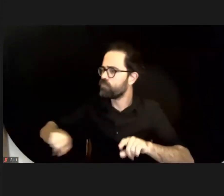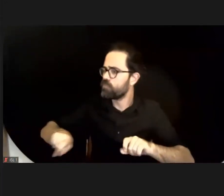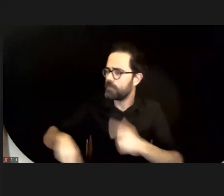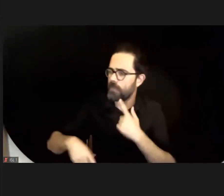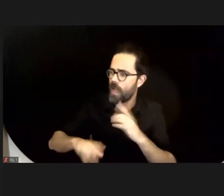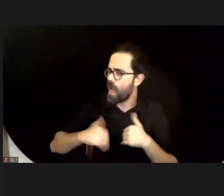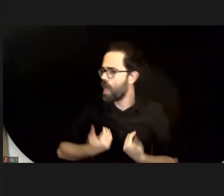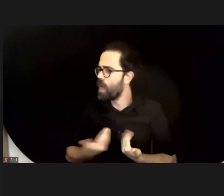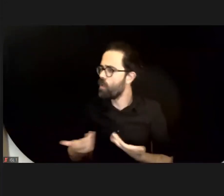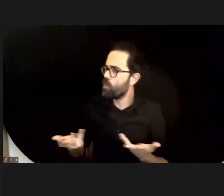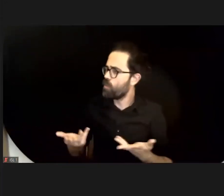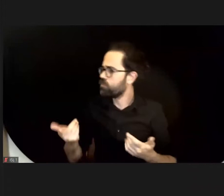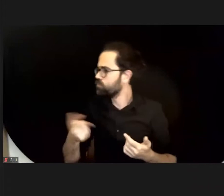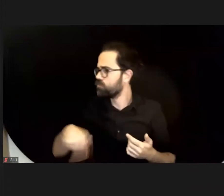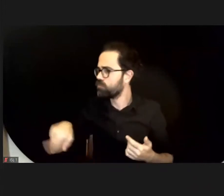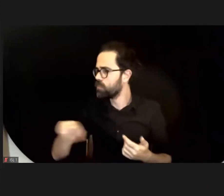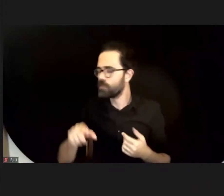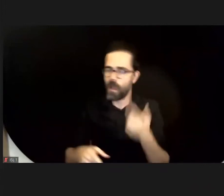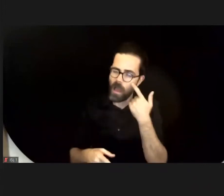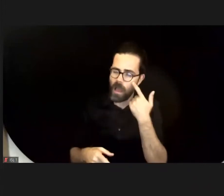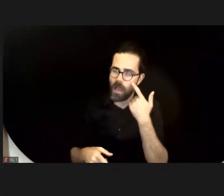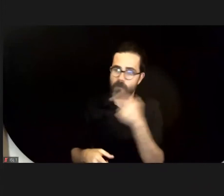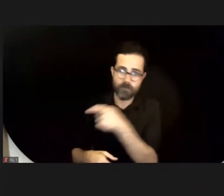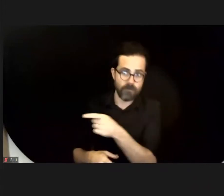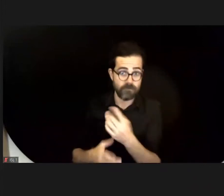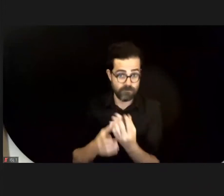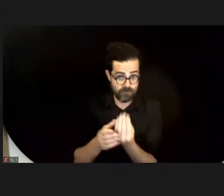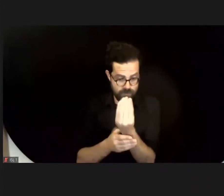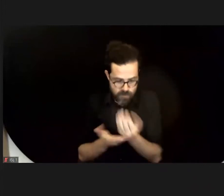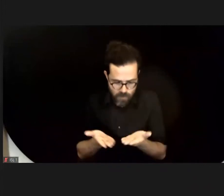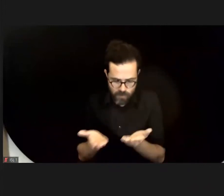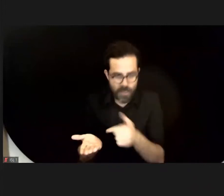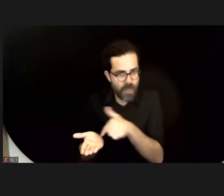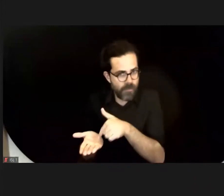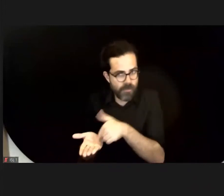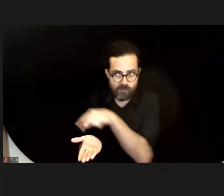my service will address these specific needs.